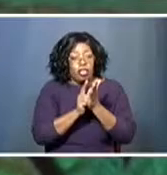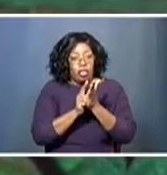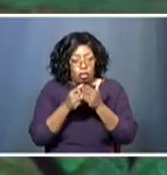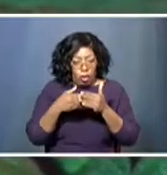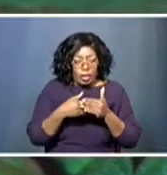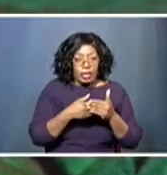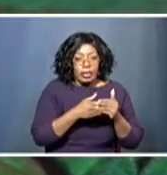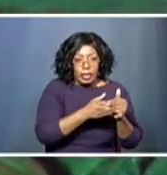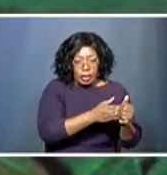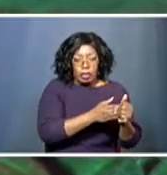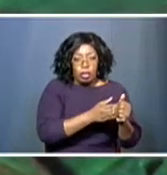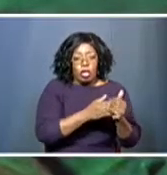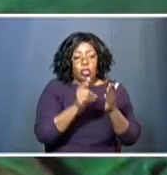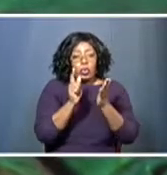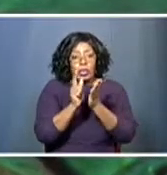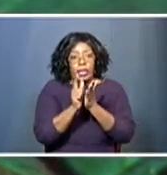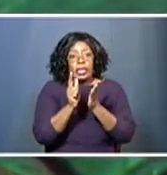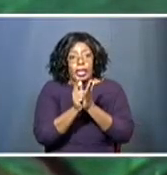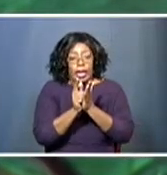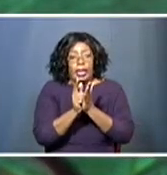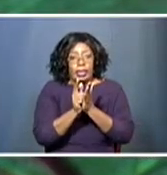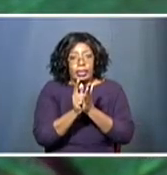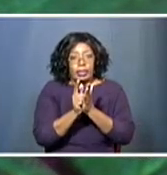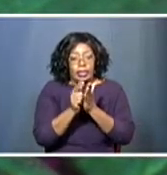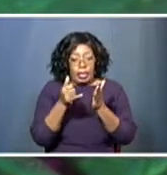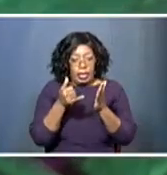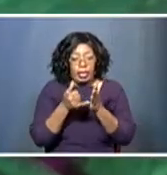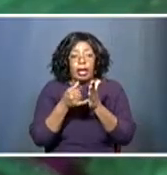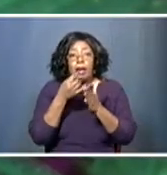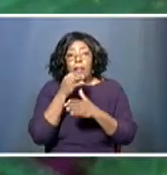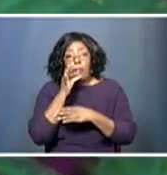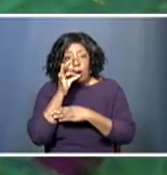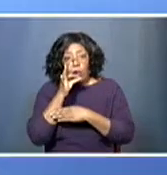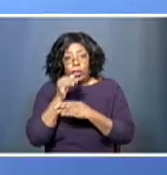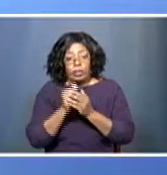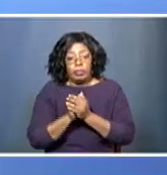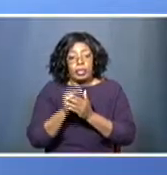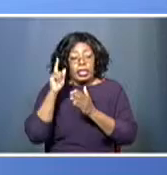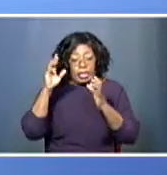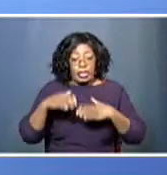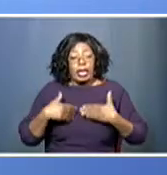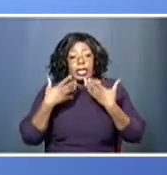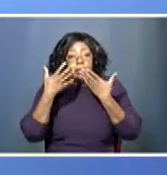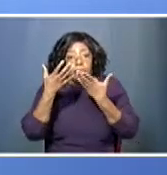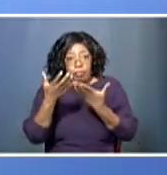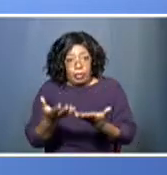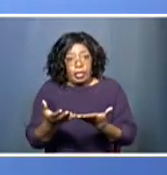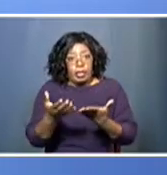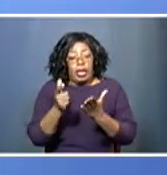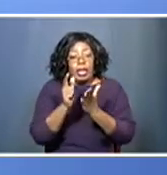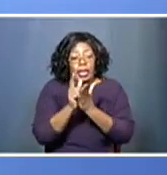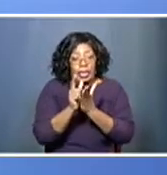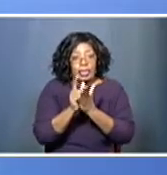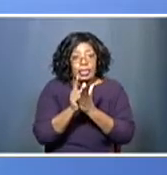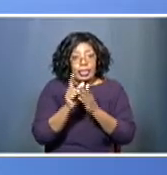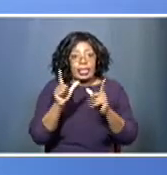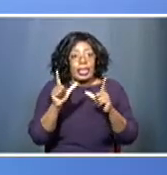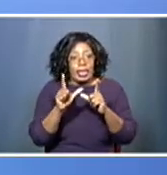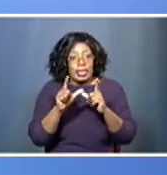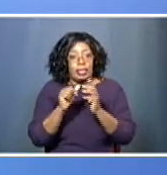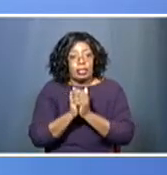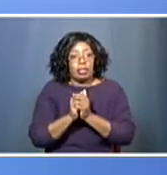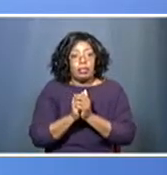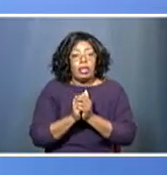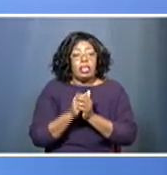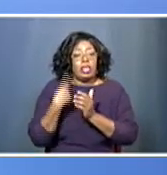of an act to legalize the drug, but already the Attorney General is committed to a multi-layered licensing regime. And we want to try to